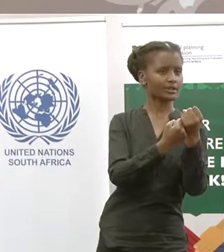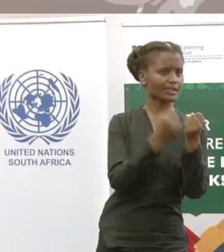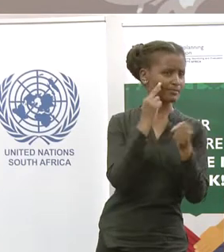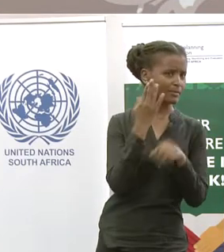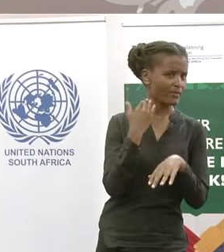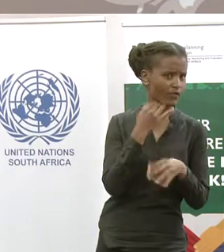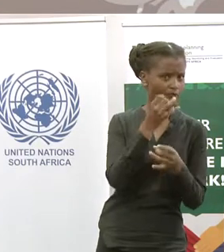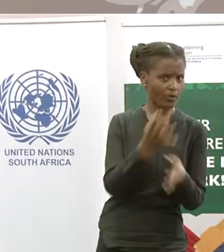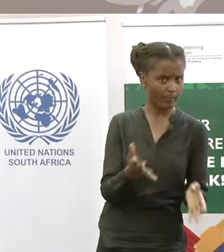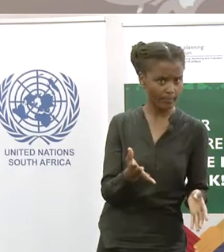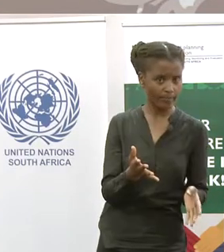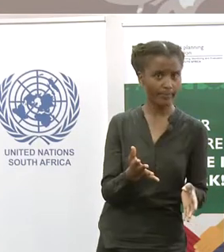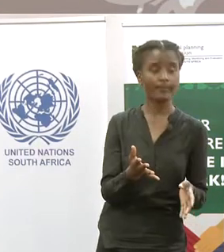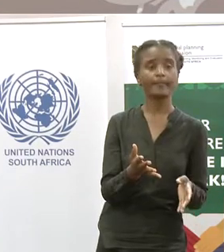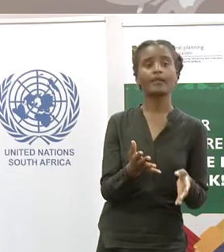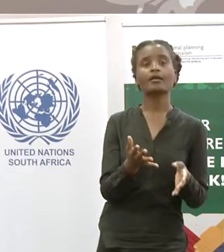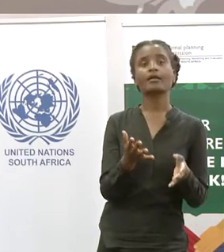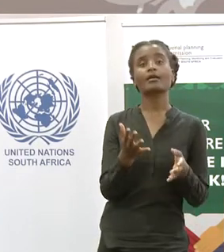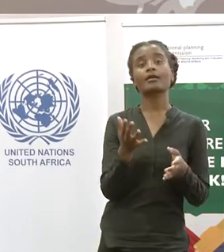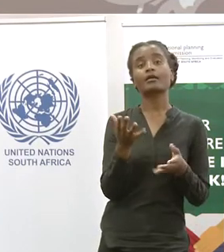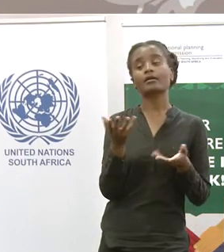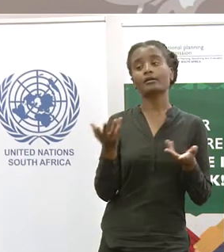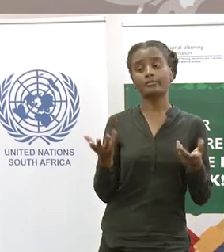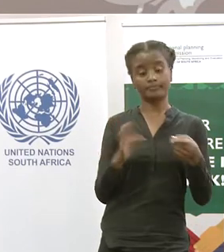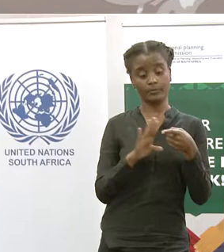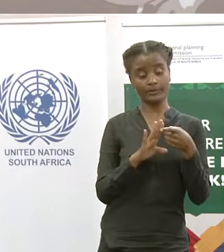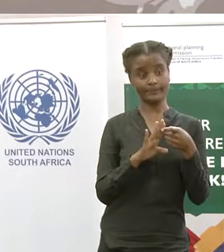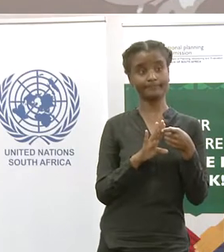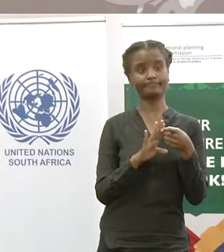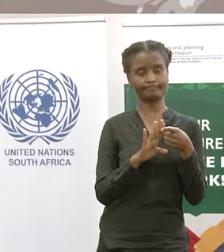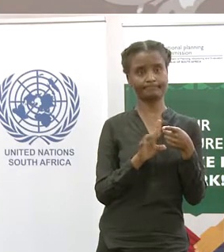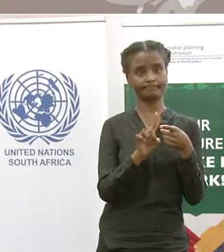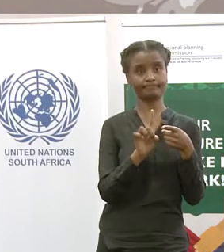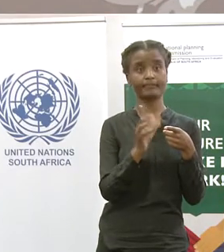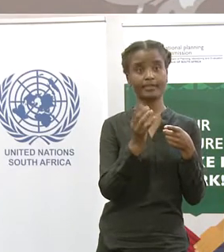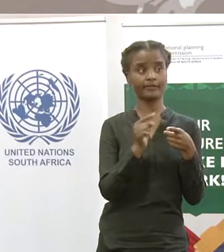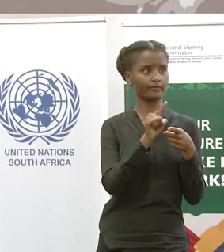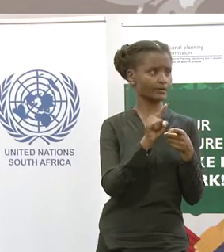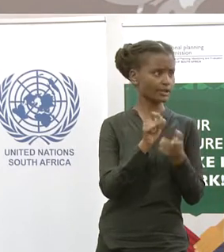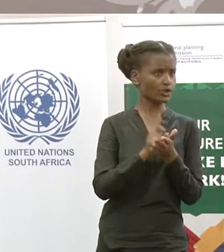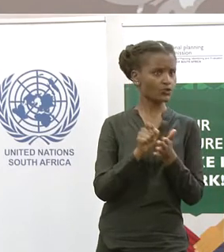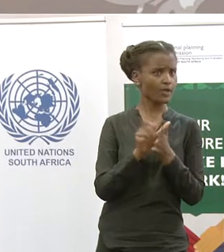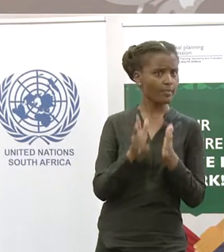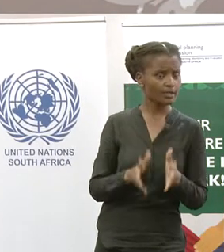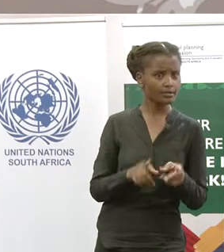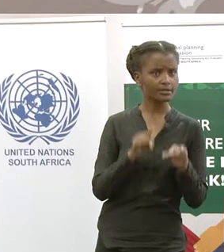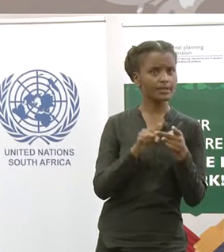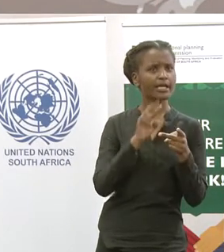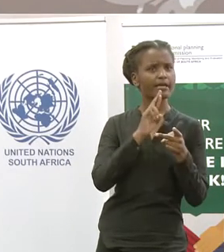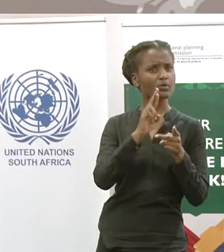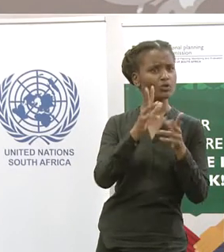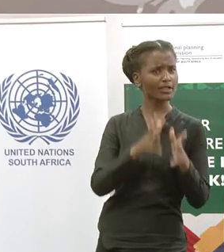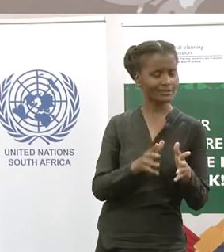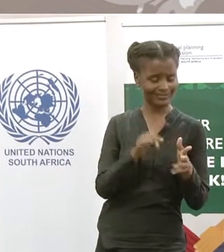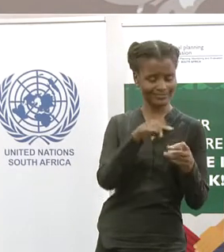initially. So one, we've got scribers and rapporteurs here who are going to